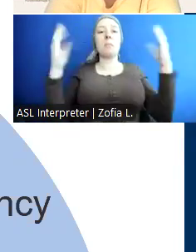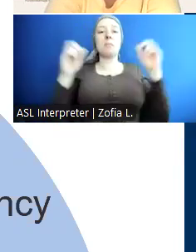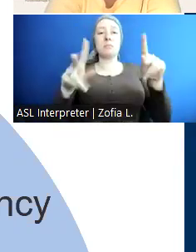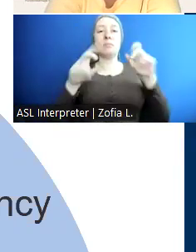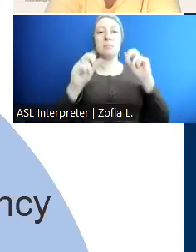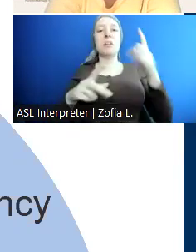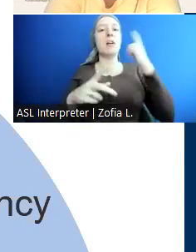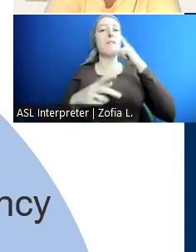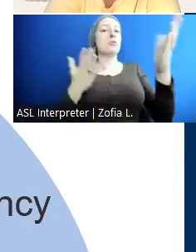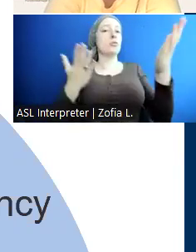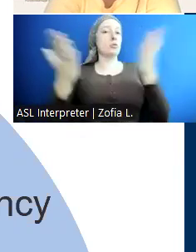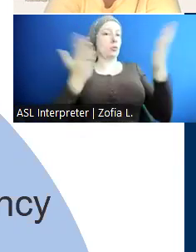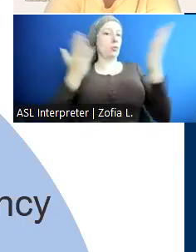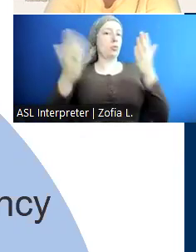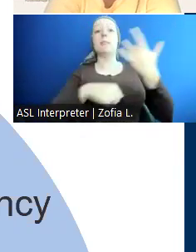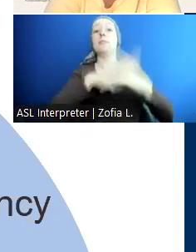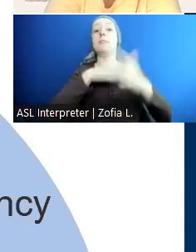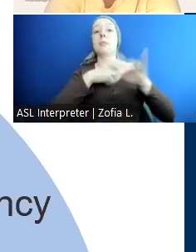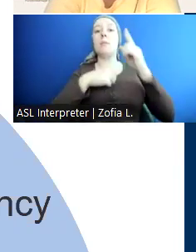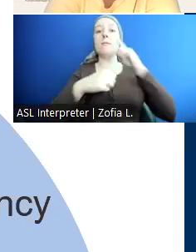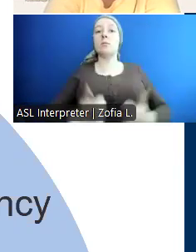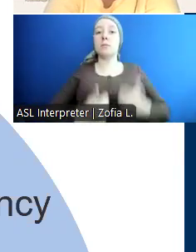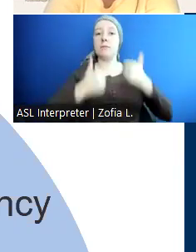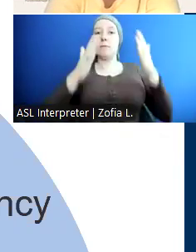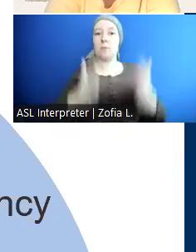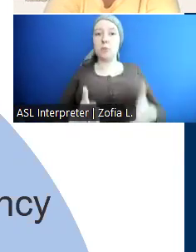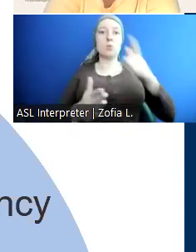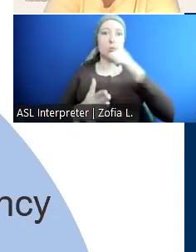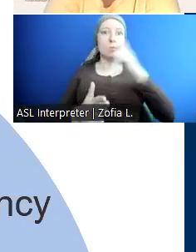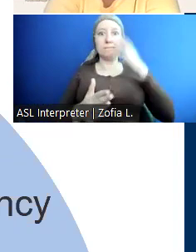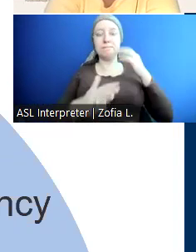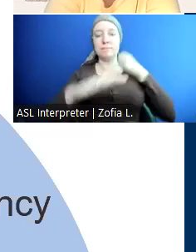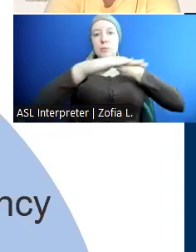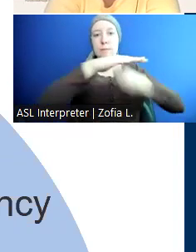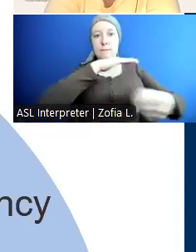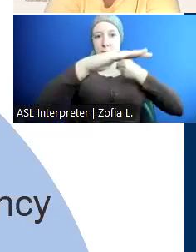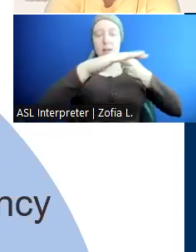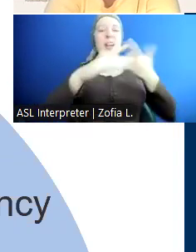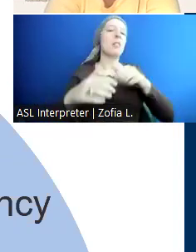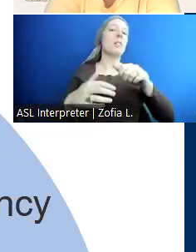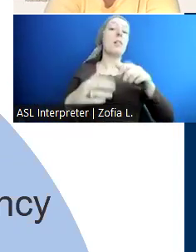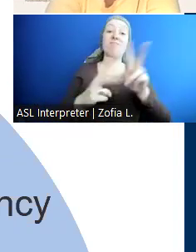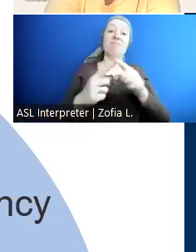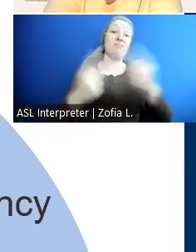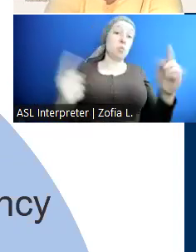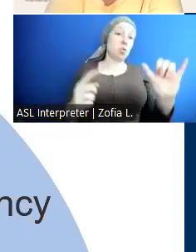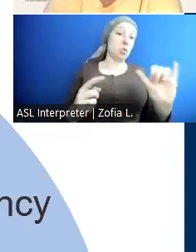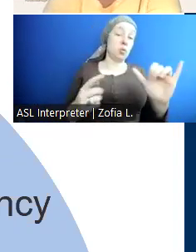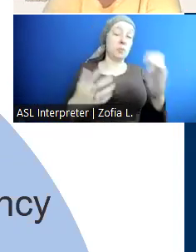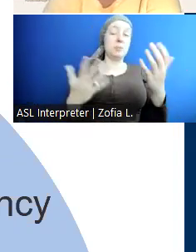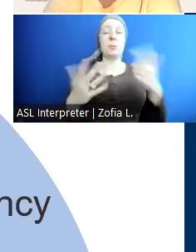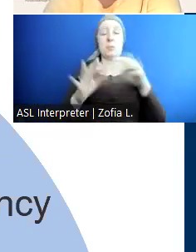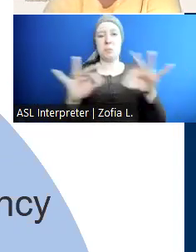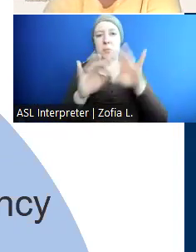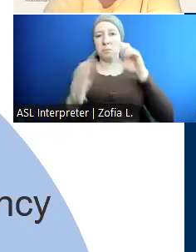are available for survivors of human trafficking, right? And vice versa, right? Important to recognize